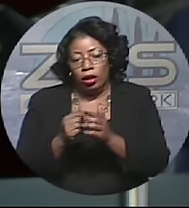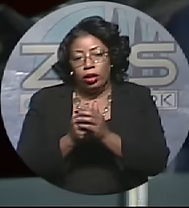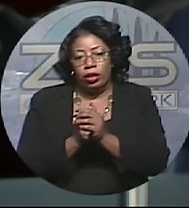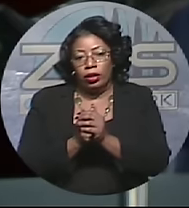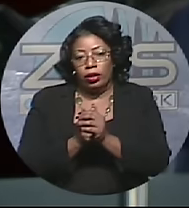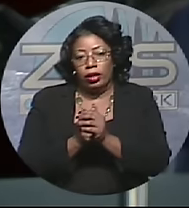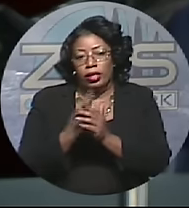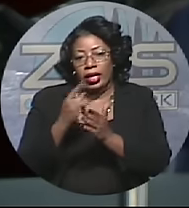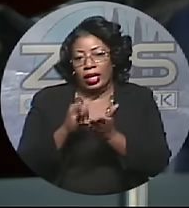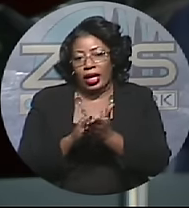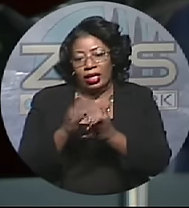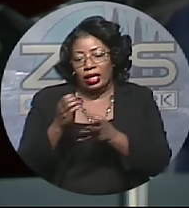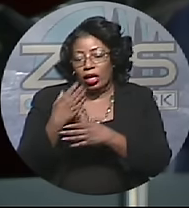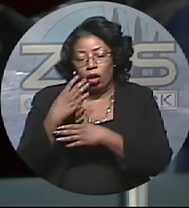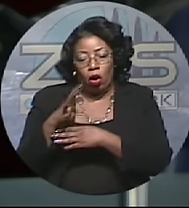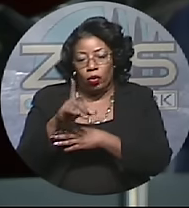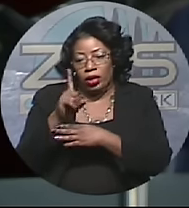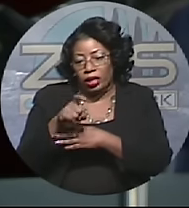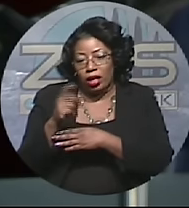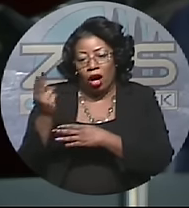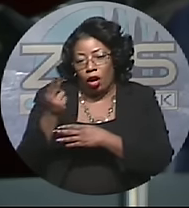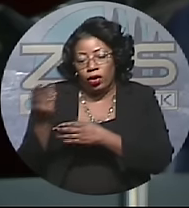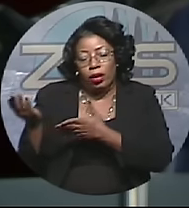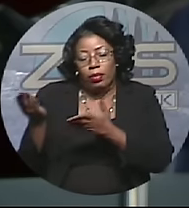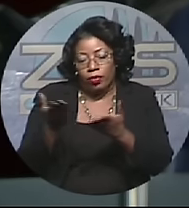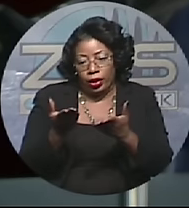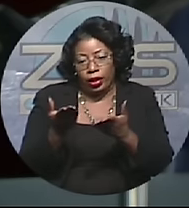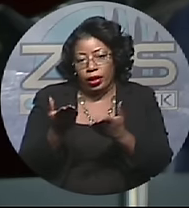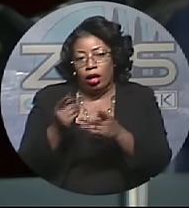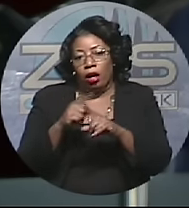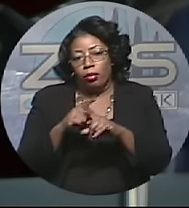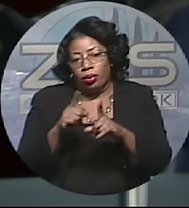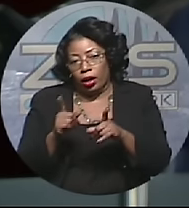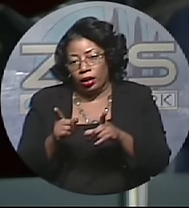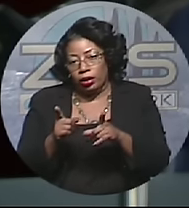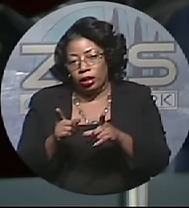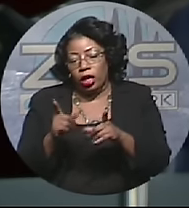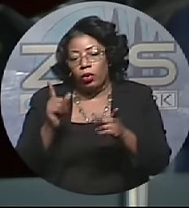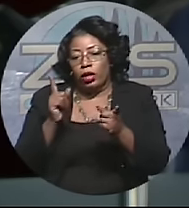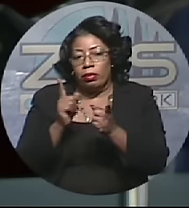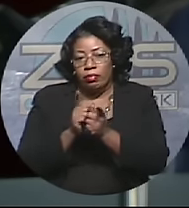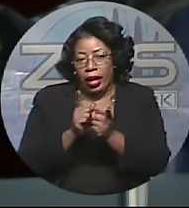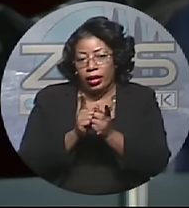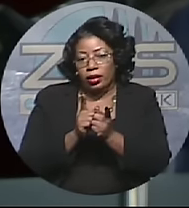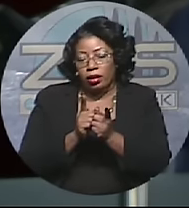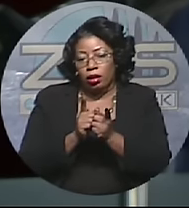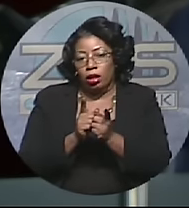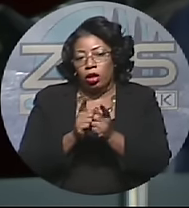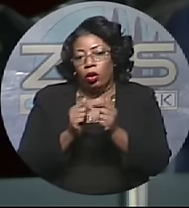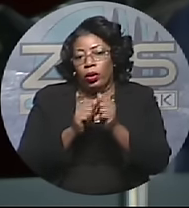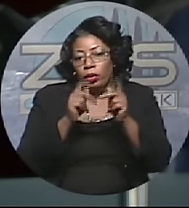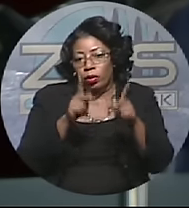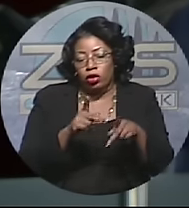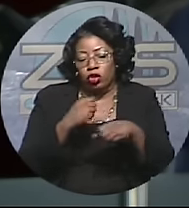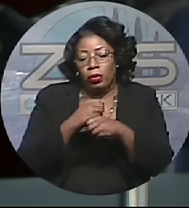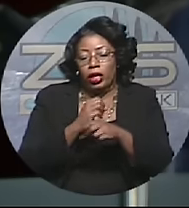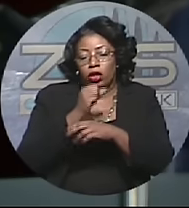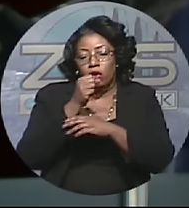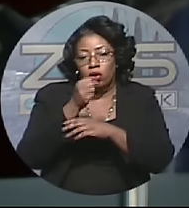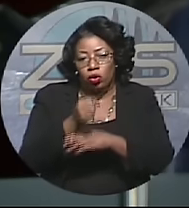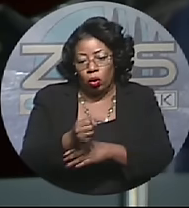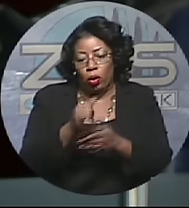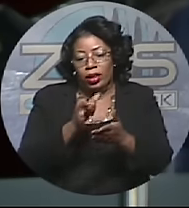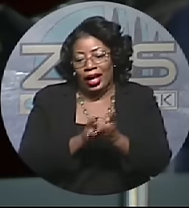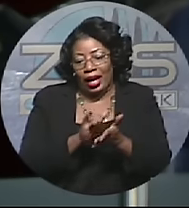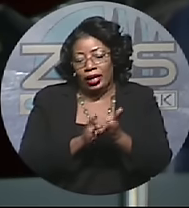oh my goodness, it's getting hot, we better hurry up and get these things on board, but met with the vendors and made sure that we could